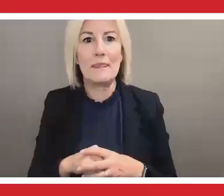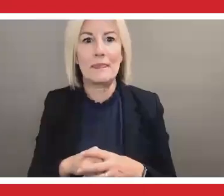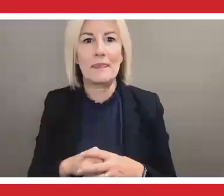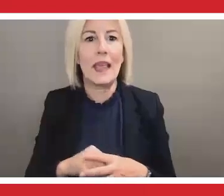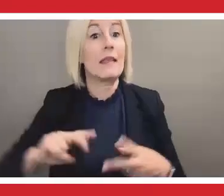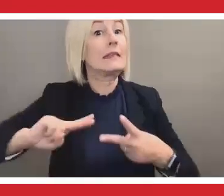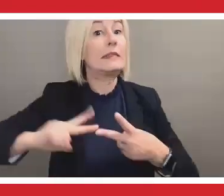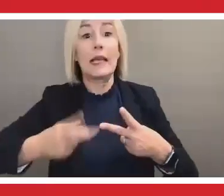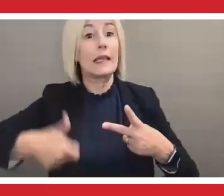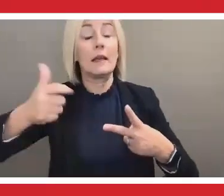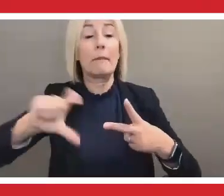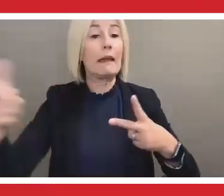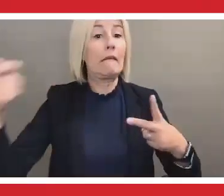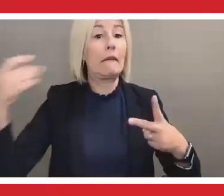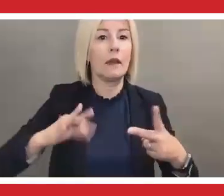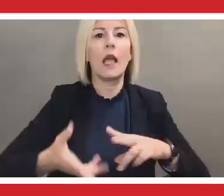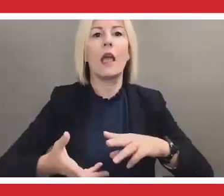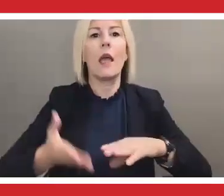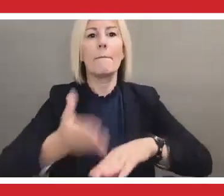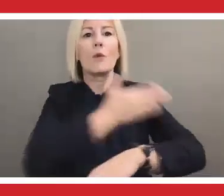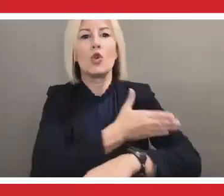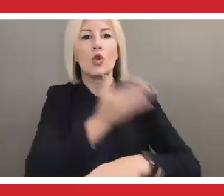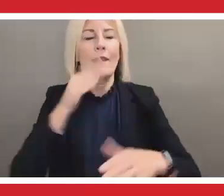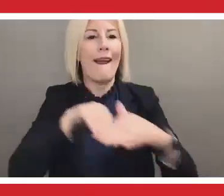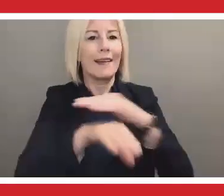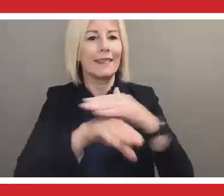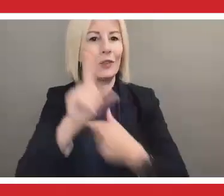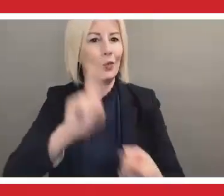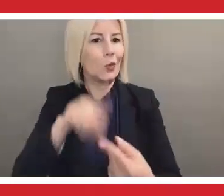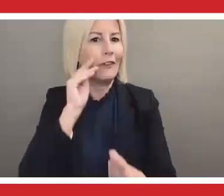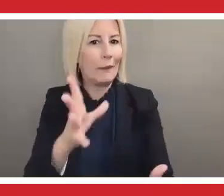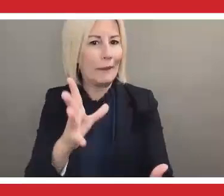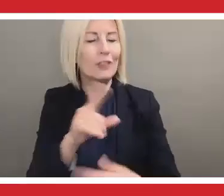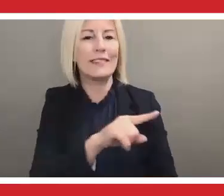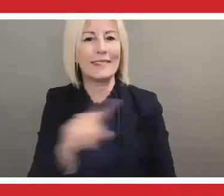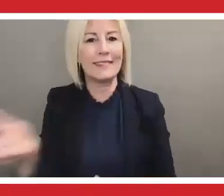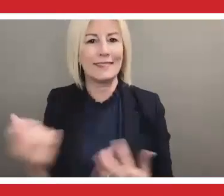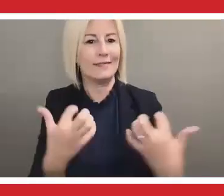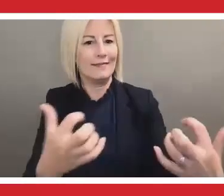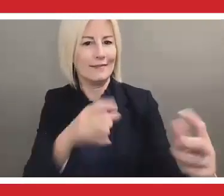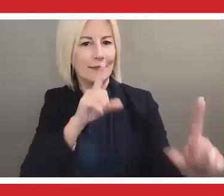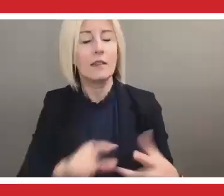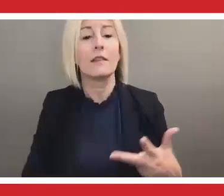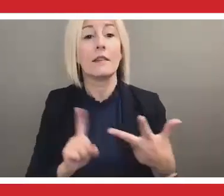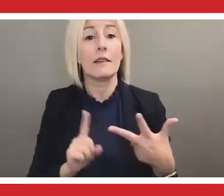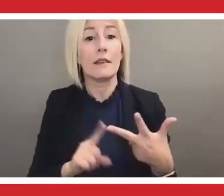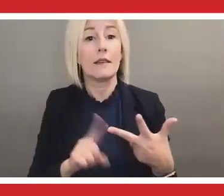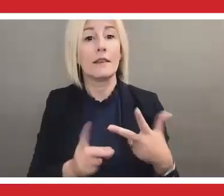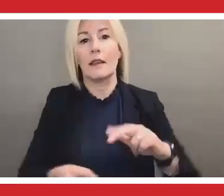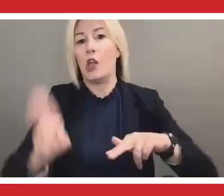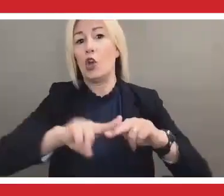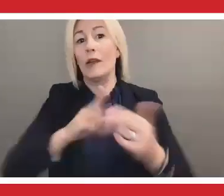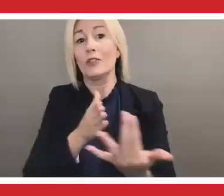biggest benefit is improved access to information, according to our audience. Third is increased transparency